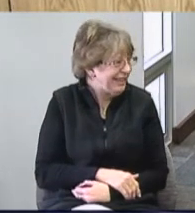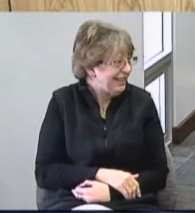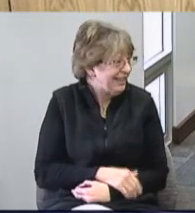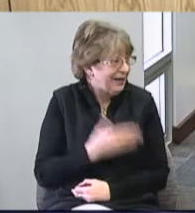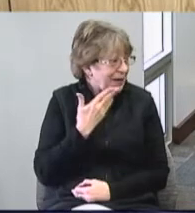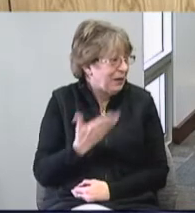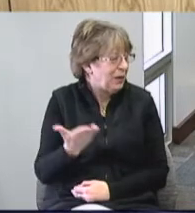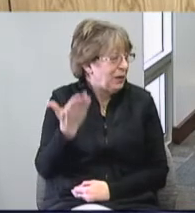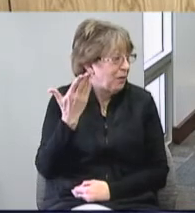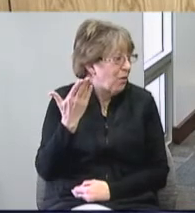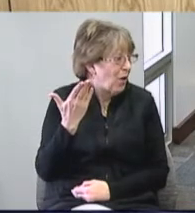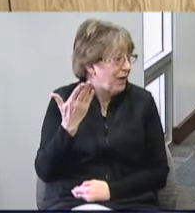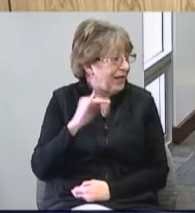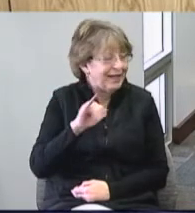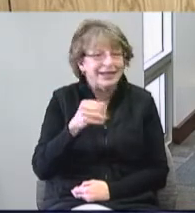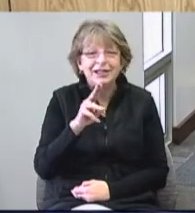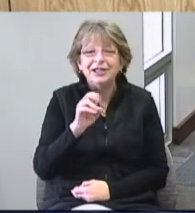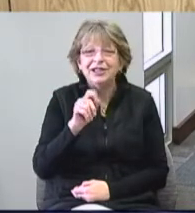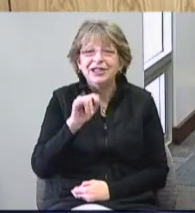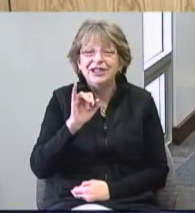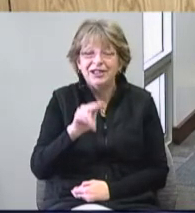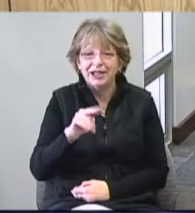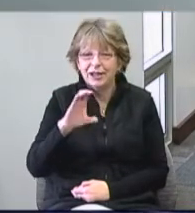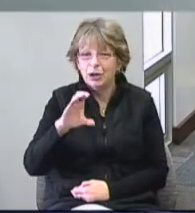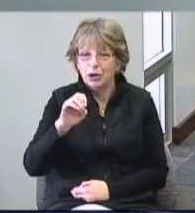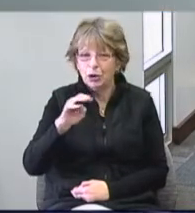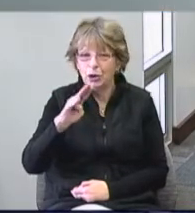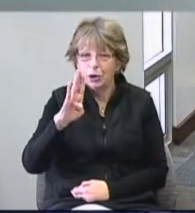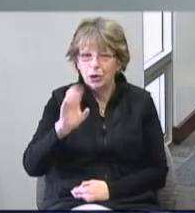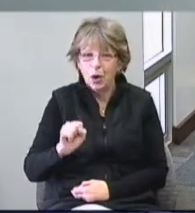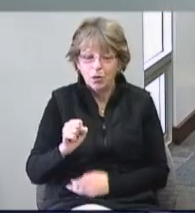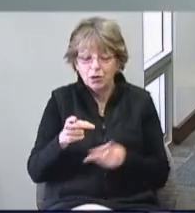Good morning, Justin Combs, Director of Parks and Facilities.